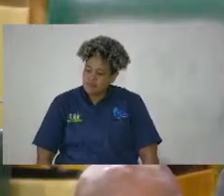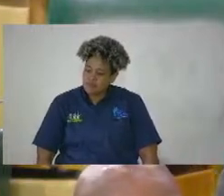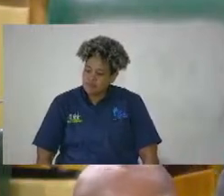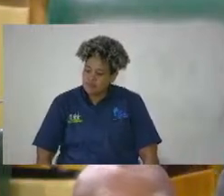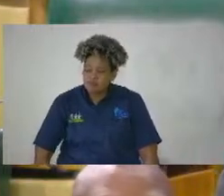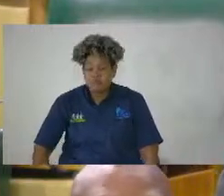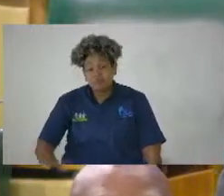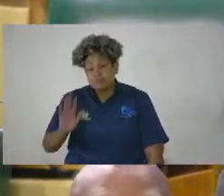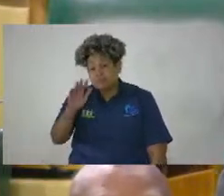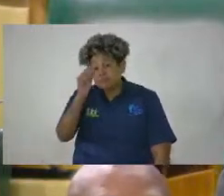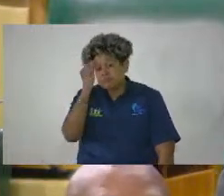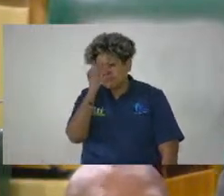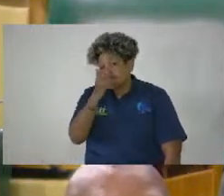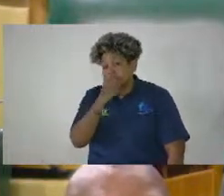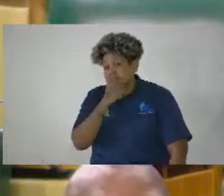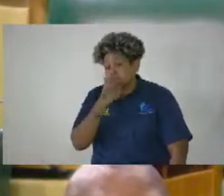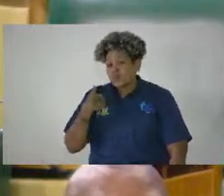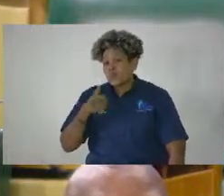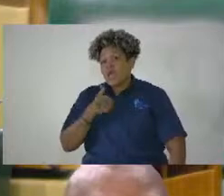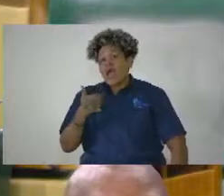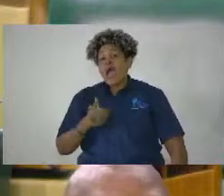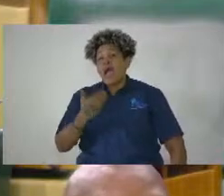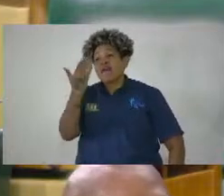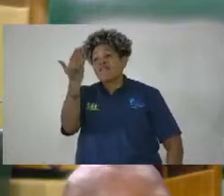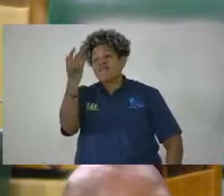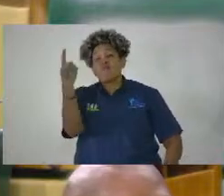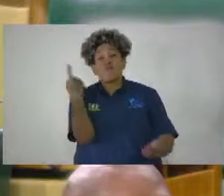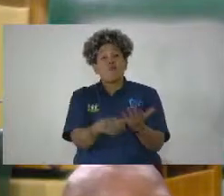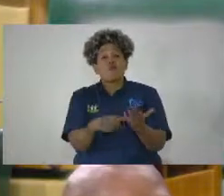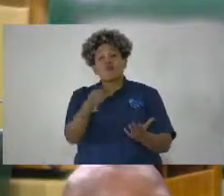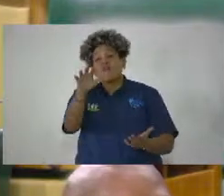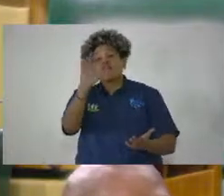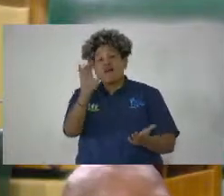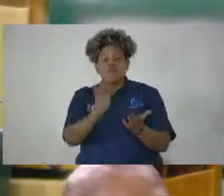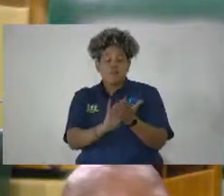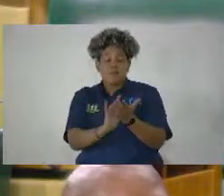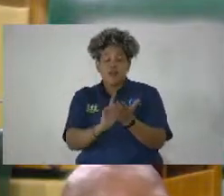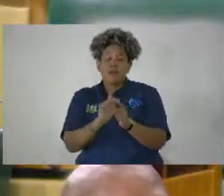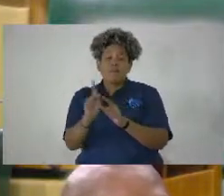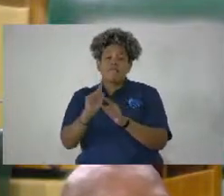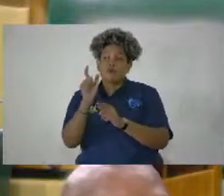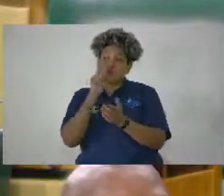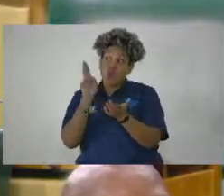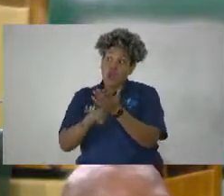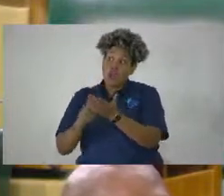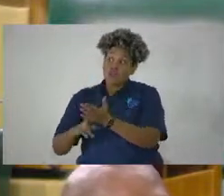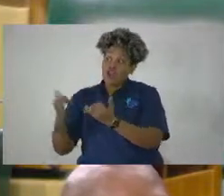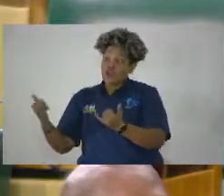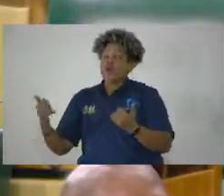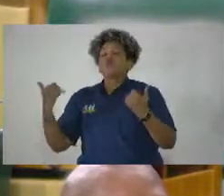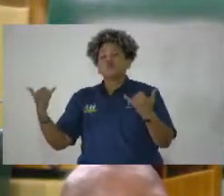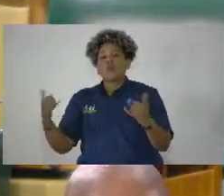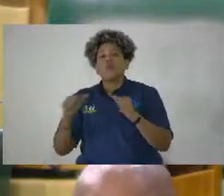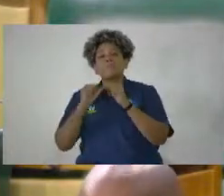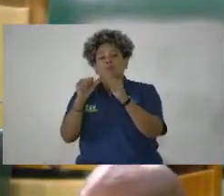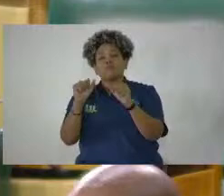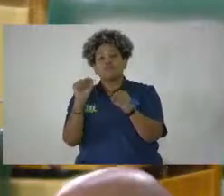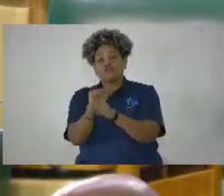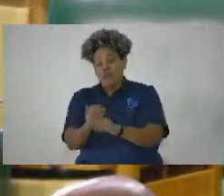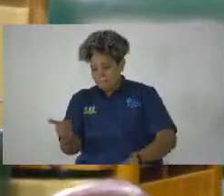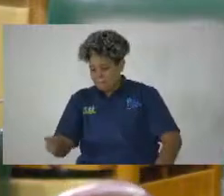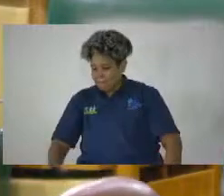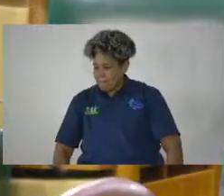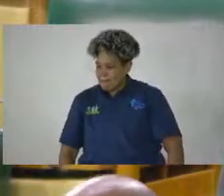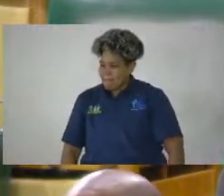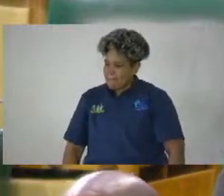Mr. Speaker, we have 1,500 medical professionals who are on contract who today are permanent,